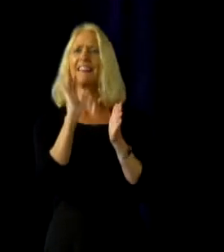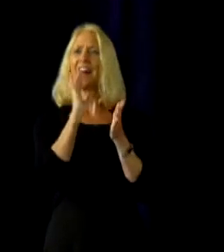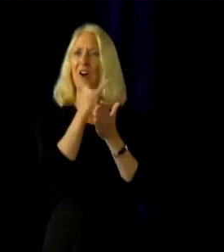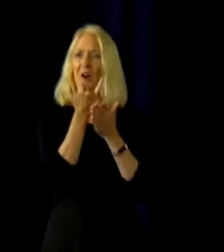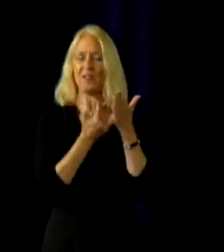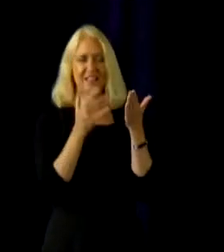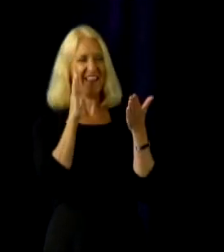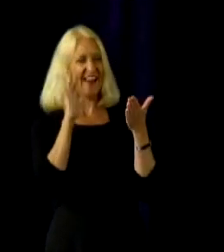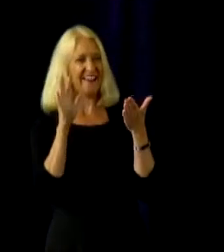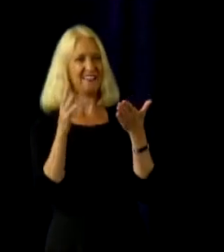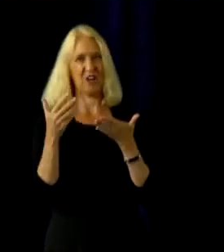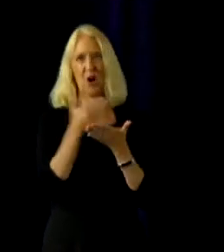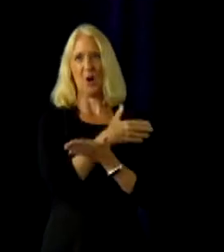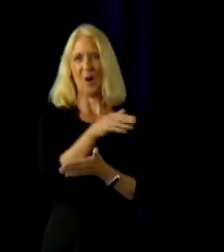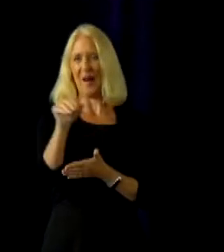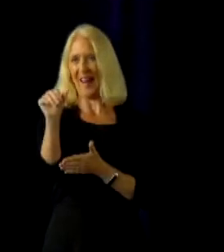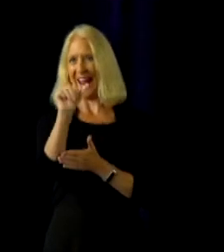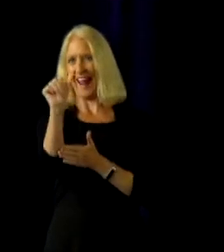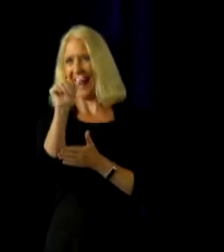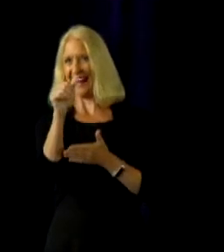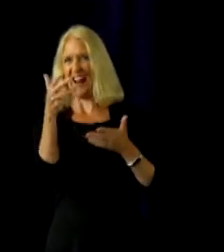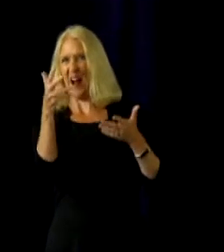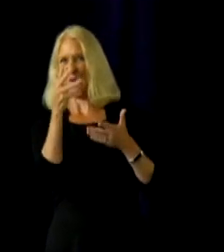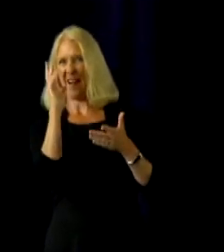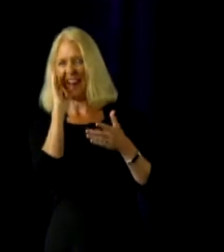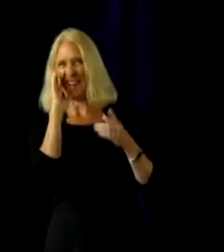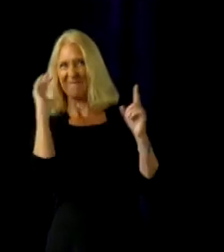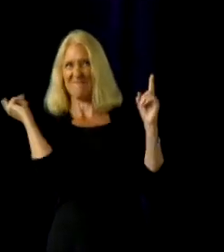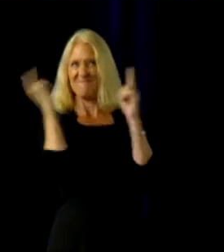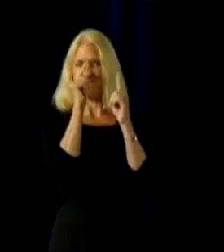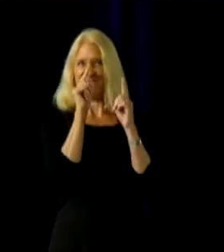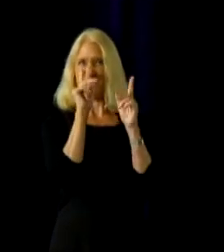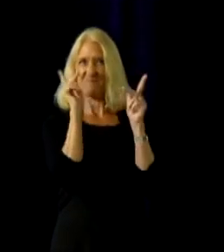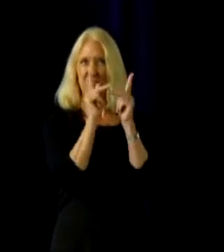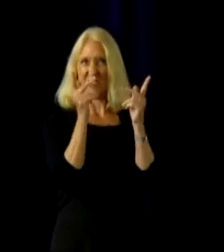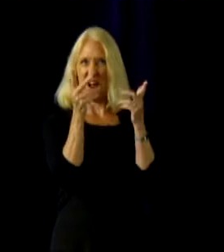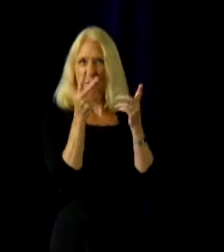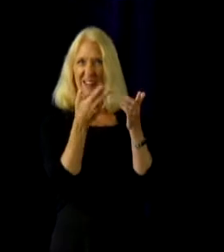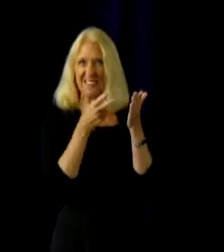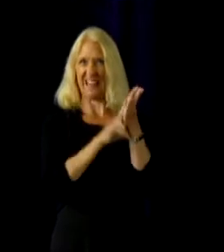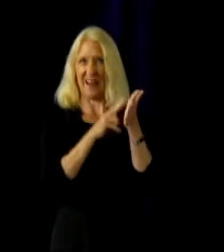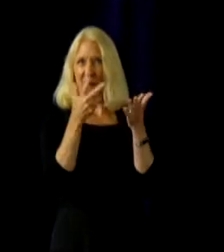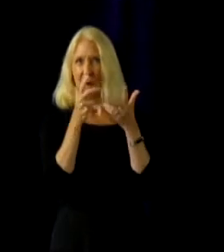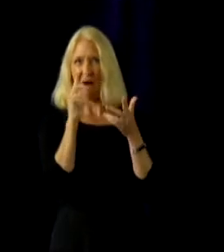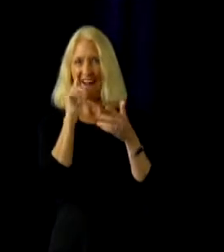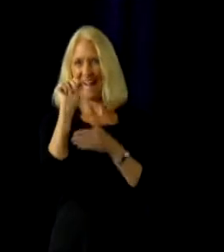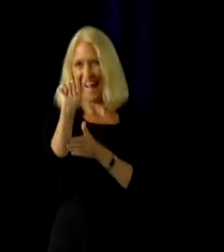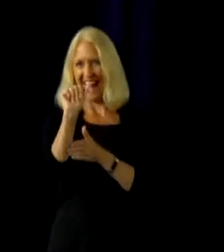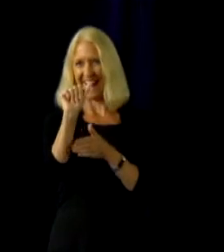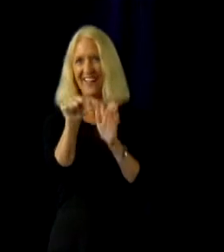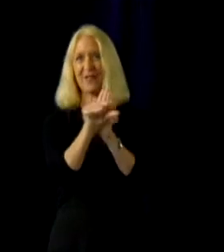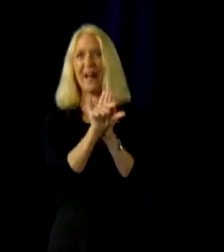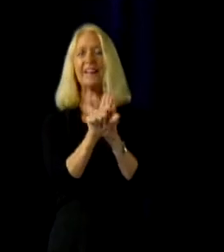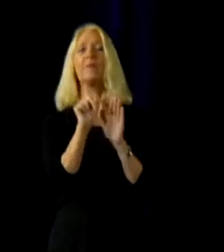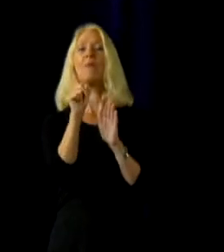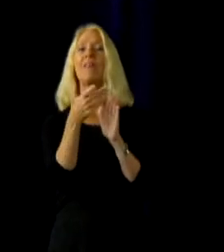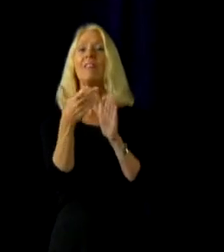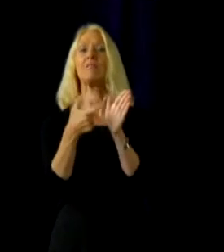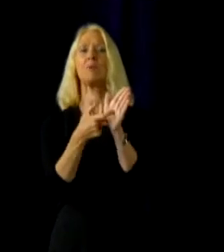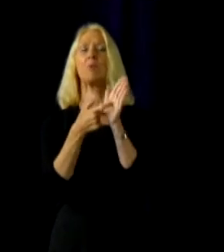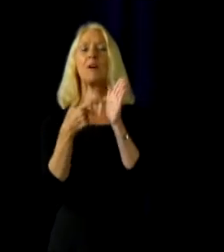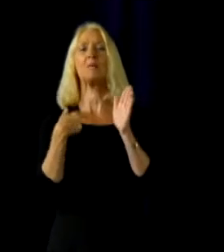of course, being an overachiever, I signed up for a letter grade of A. And one of those things required me to